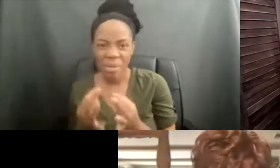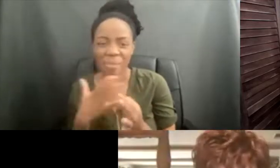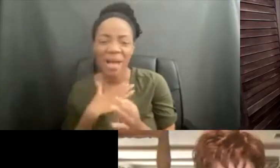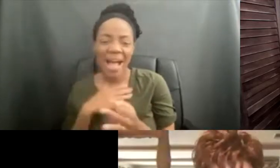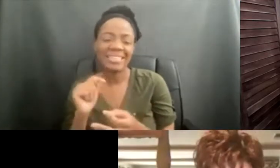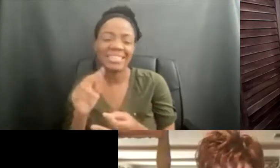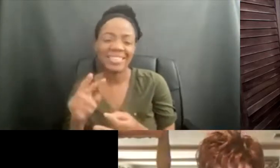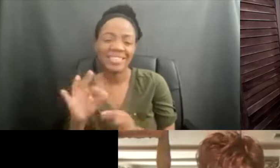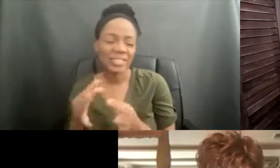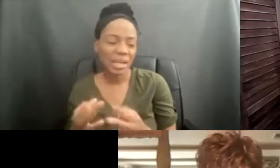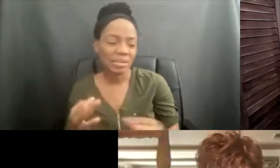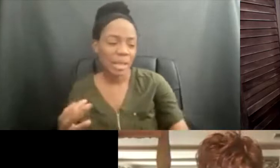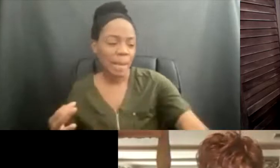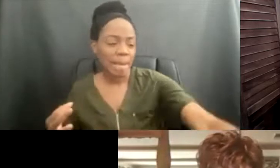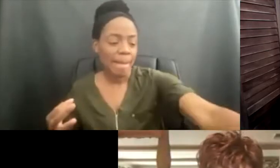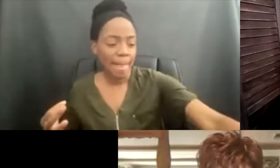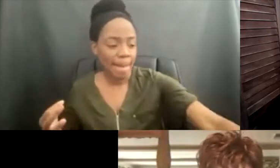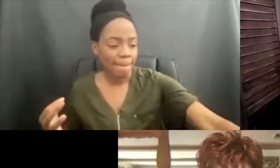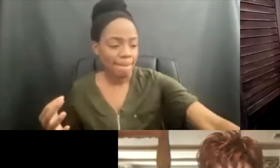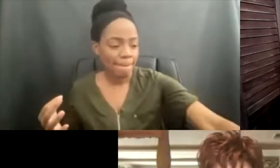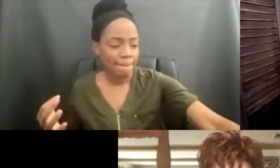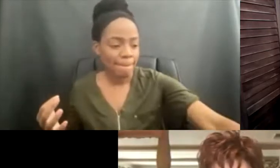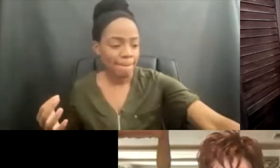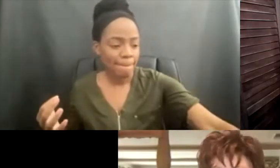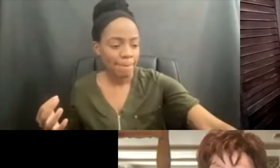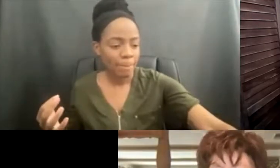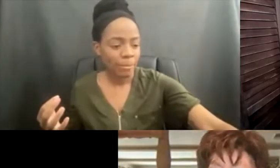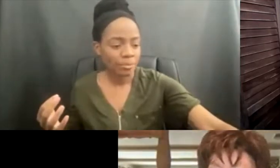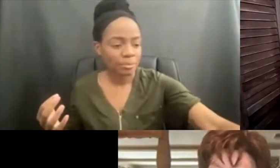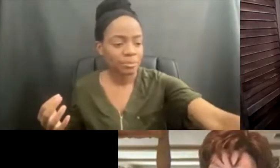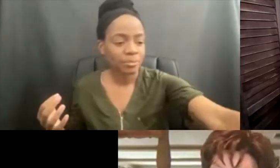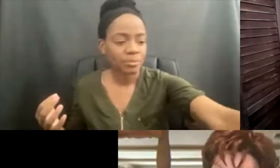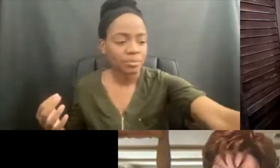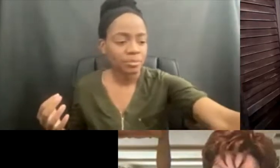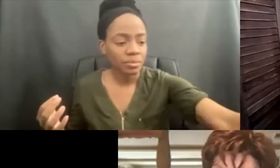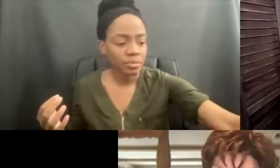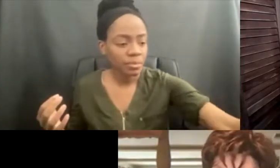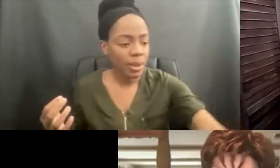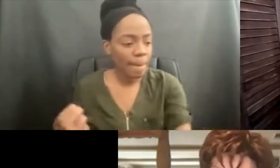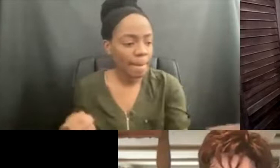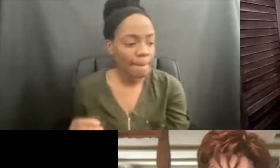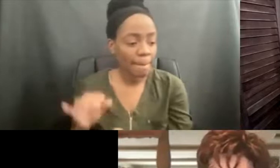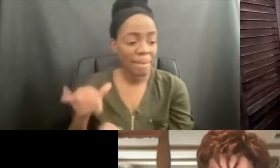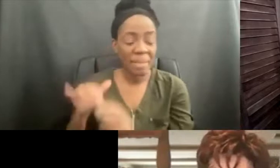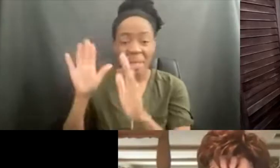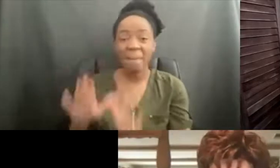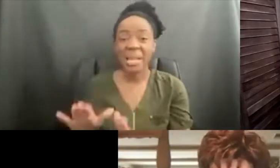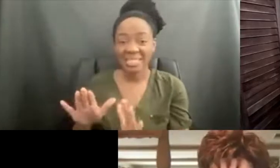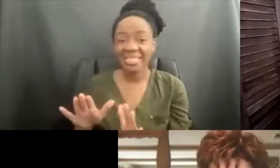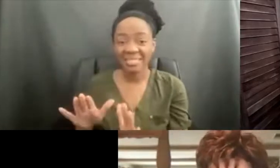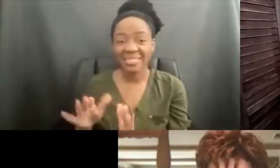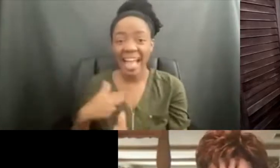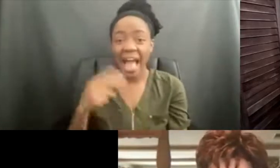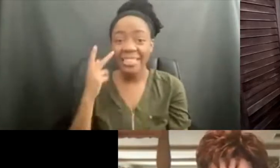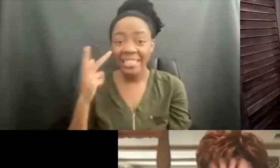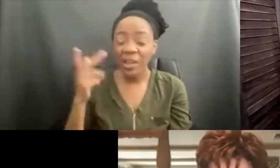family. Well, that's one thing that's so amazing, and it feels like it when I see you out there, is that